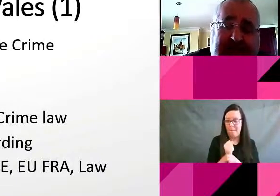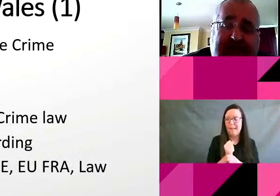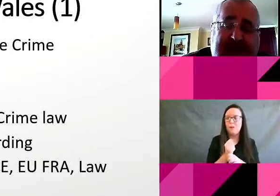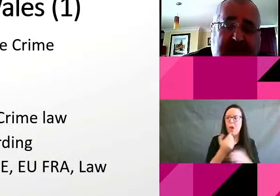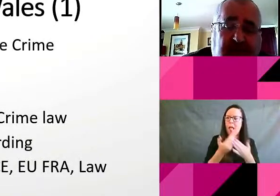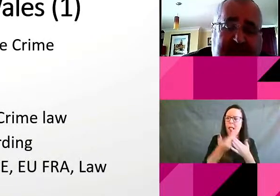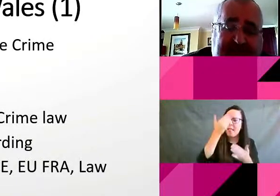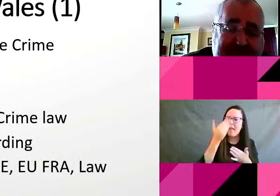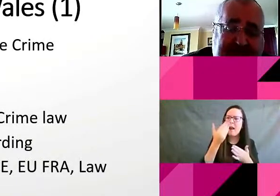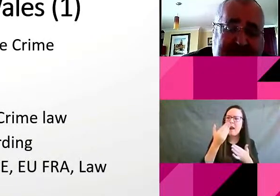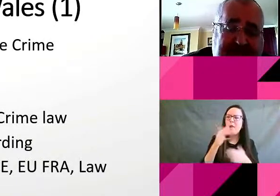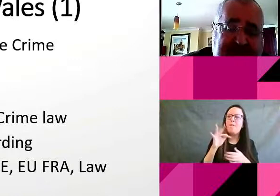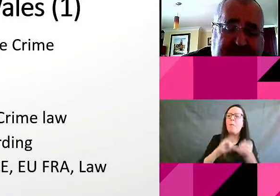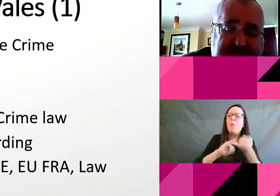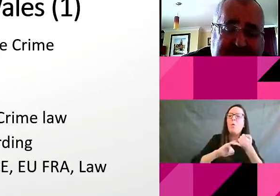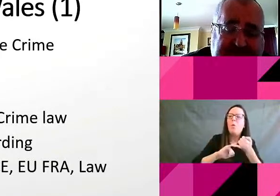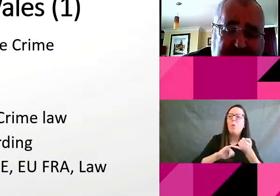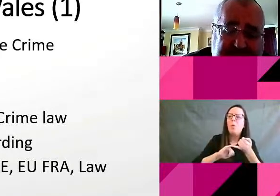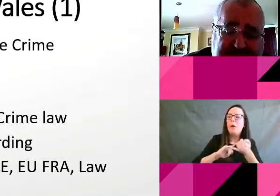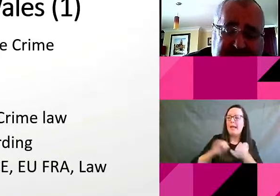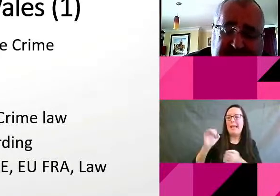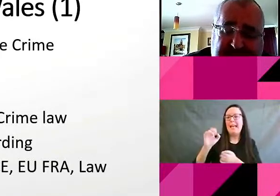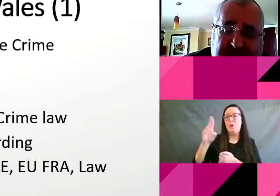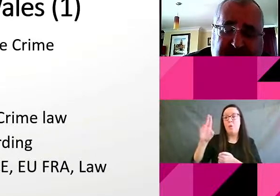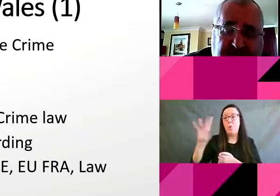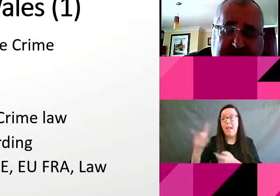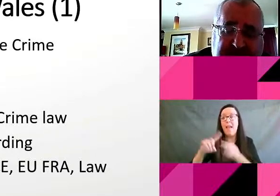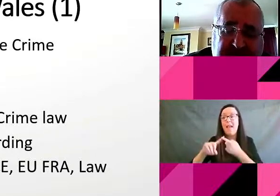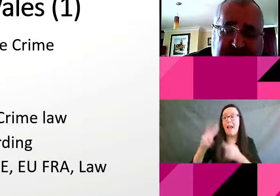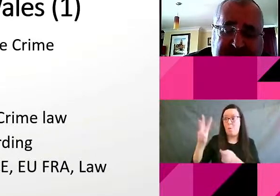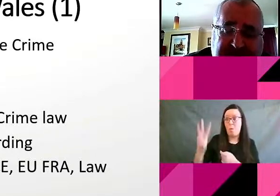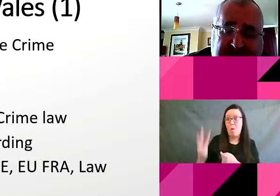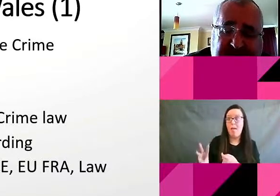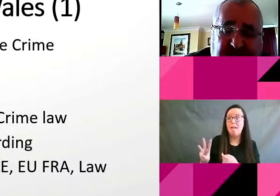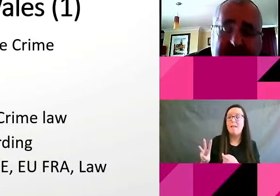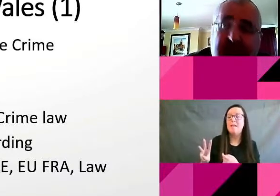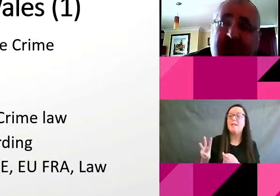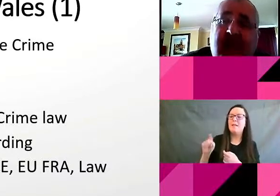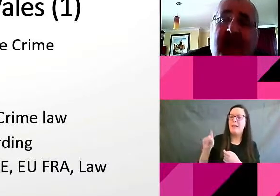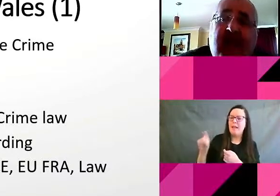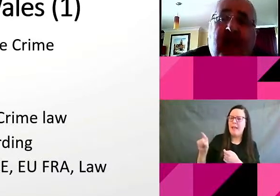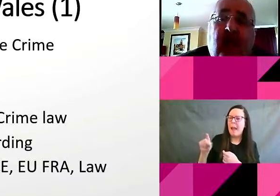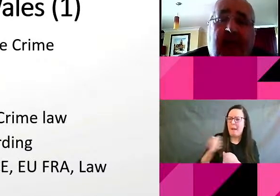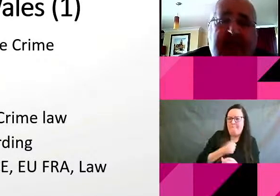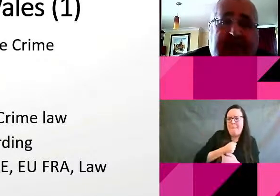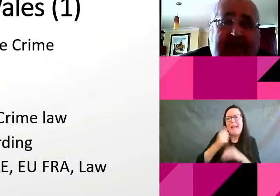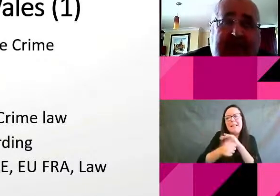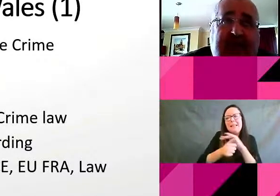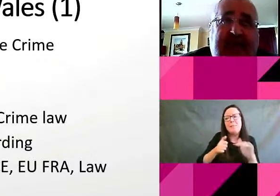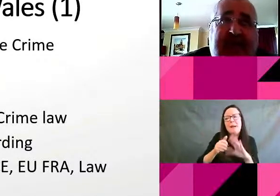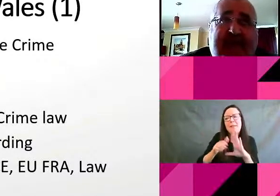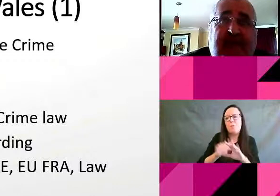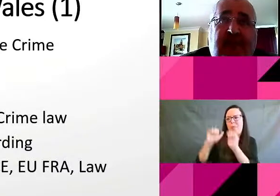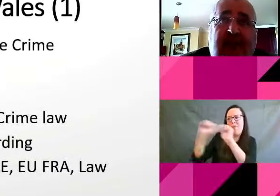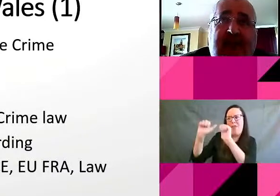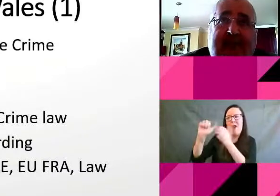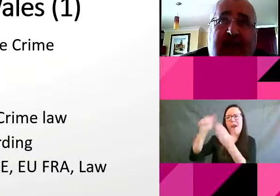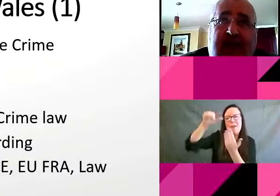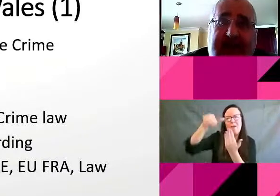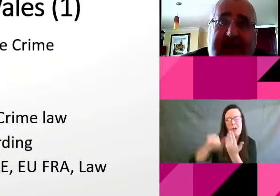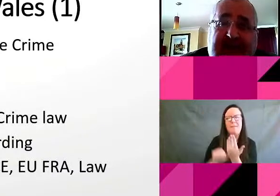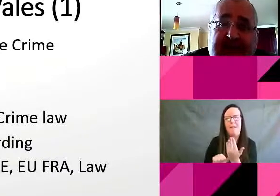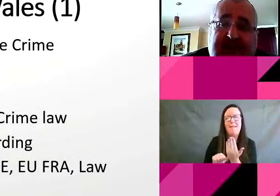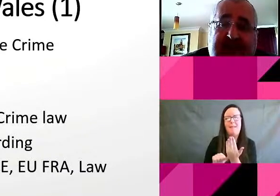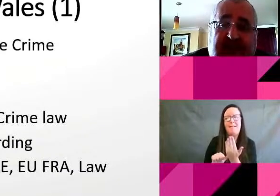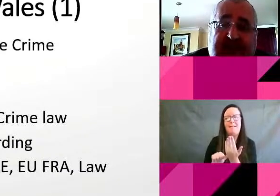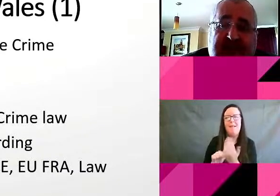from England and Wales and my experience of engaging with the agenda there. One thing that is